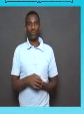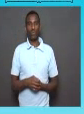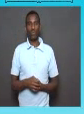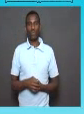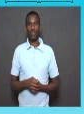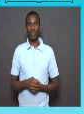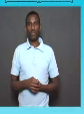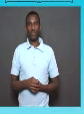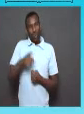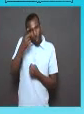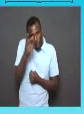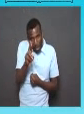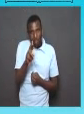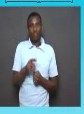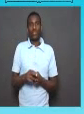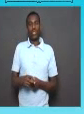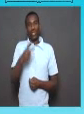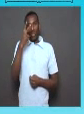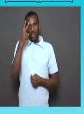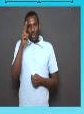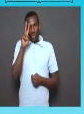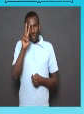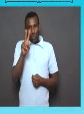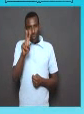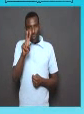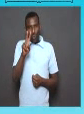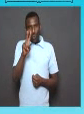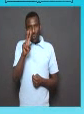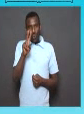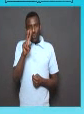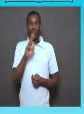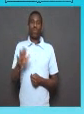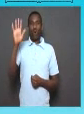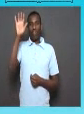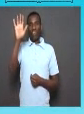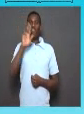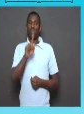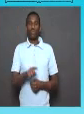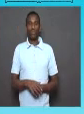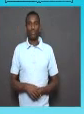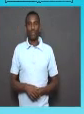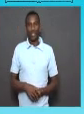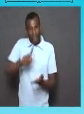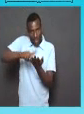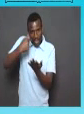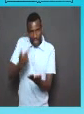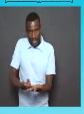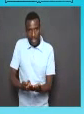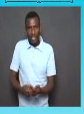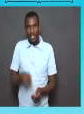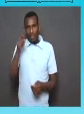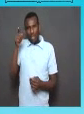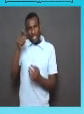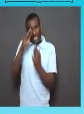2, or 2 to the power of 5. Therefore, in